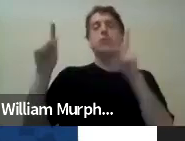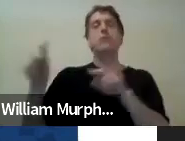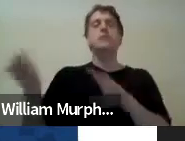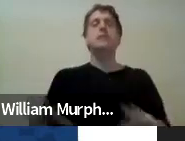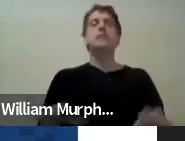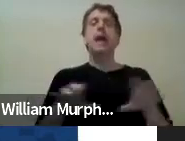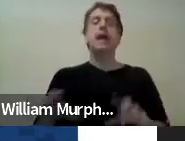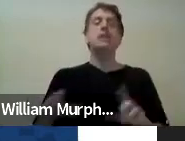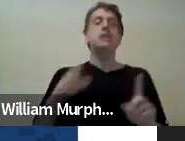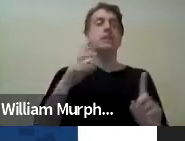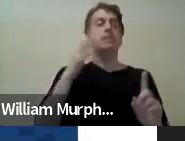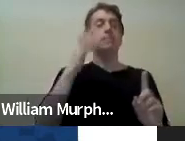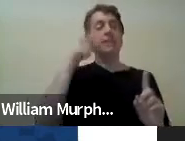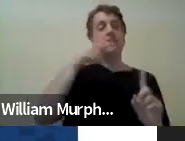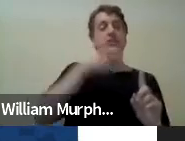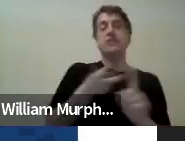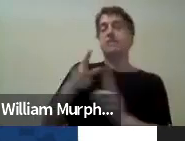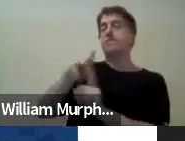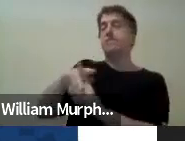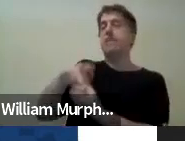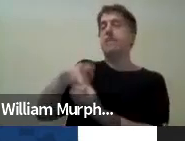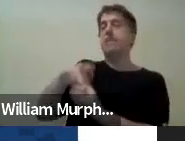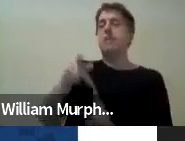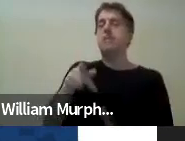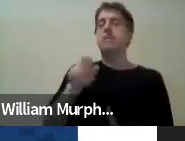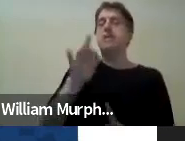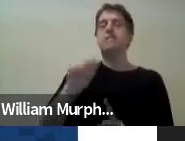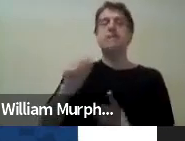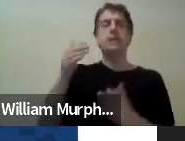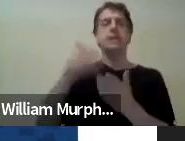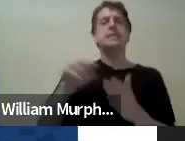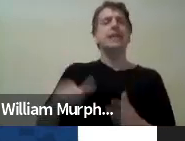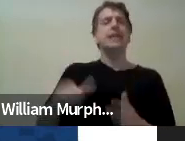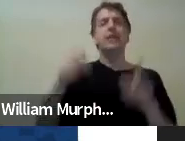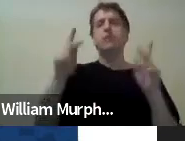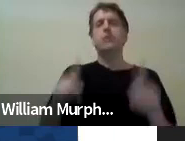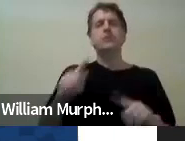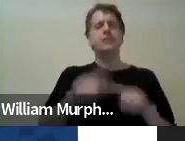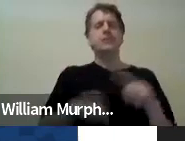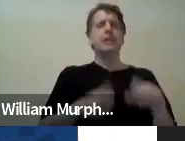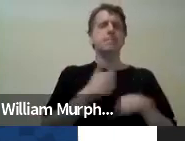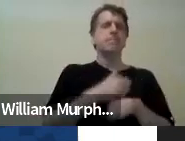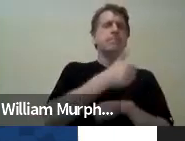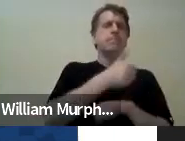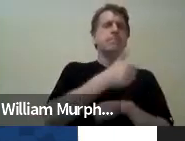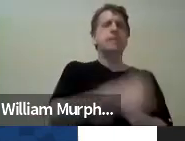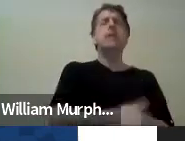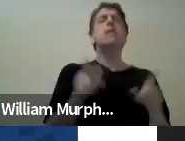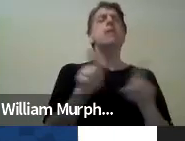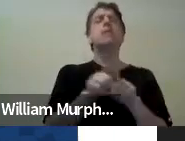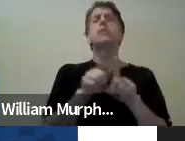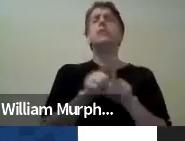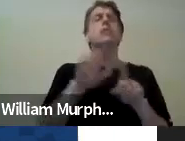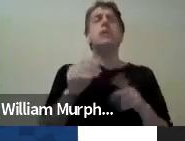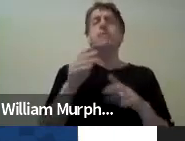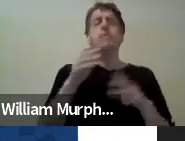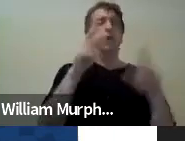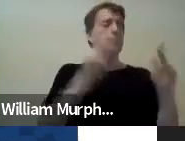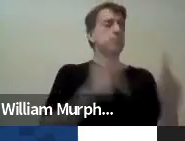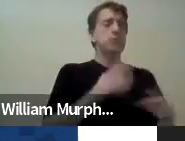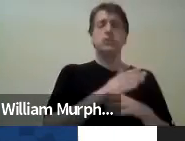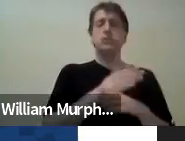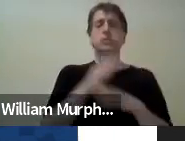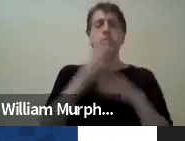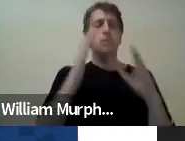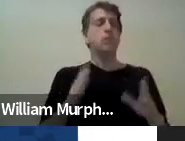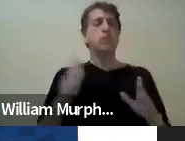person isn't a reason to deny someone housing. Likewise, if there's a person who has a partner who has come to their house,